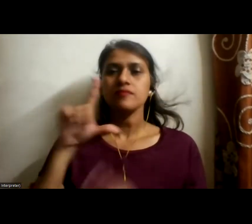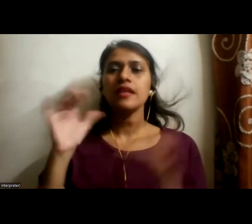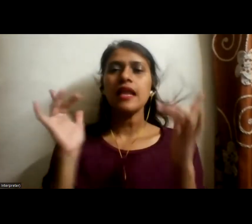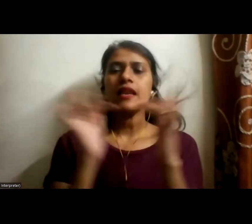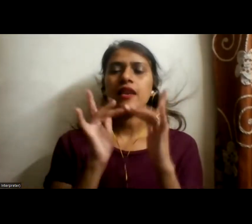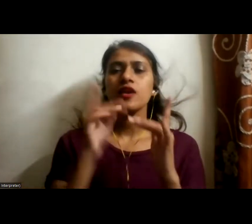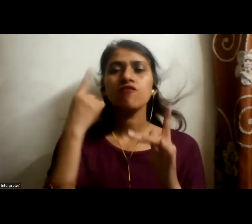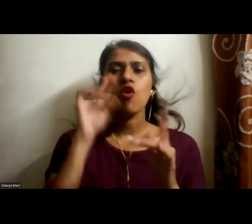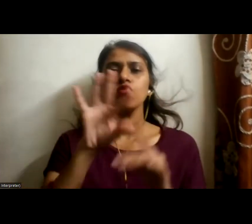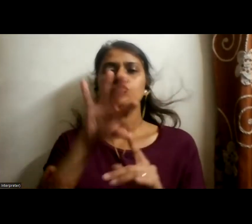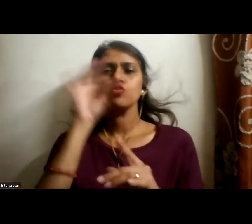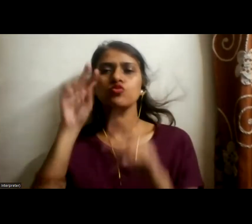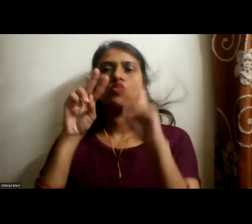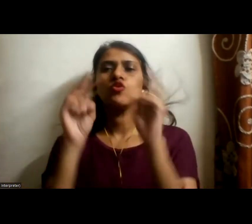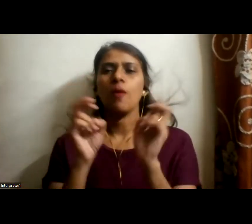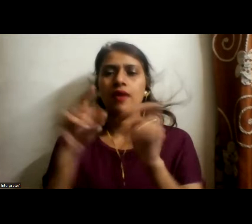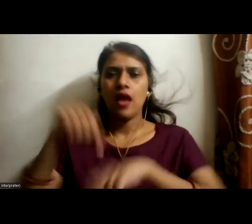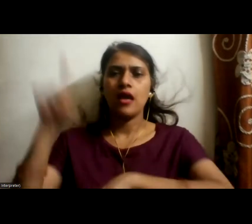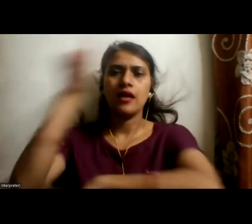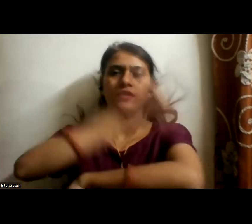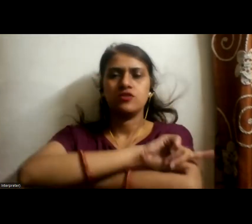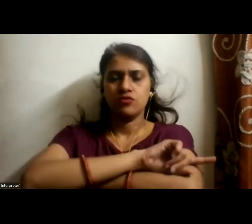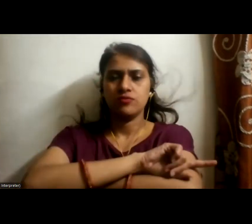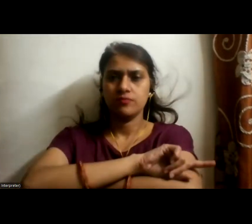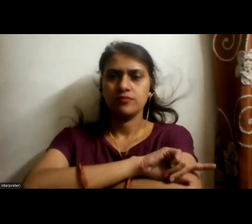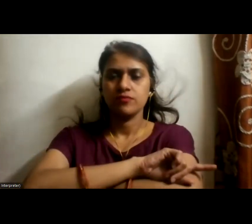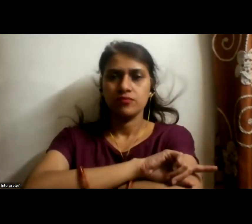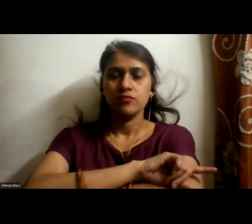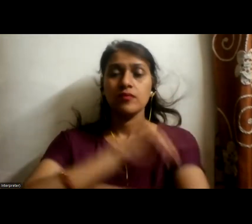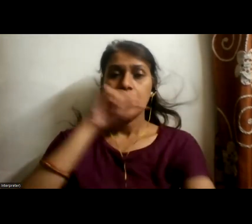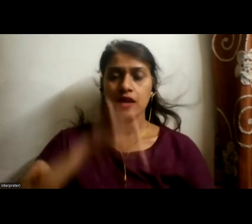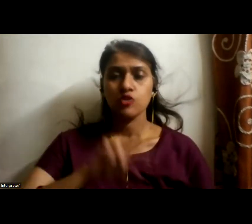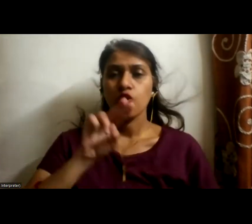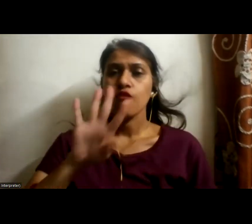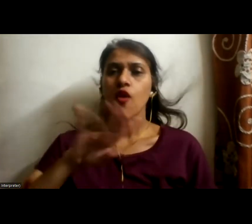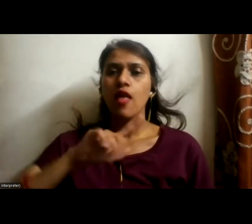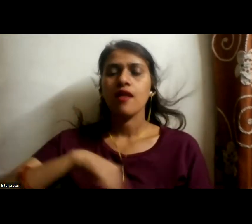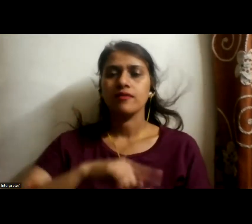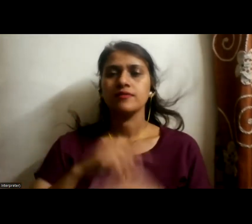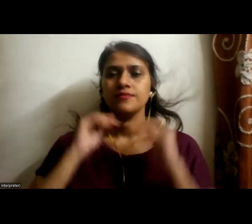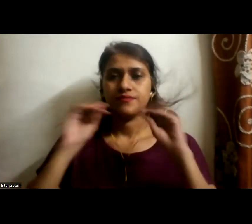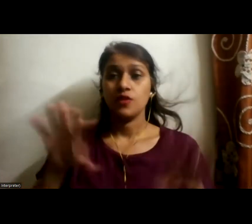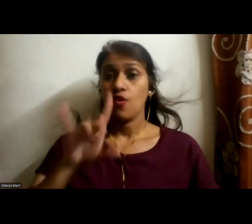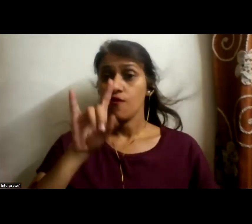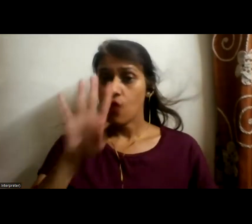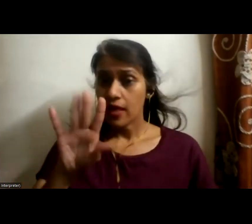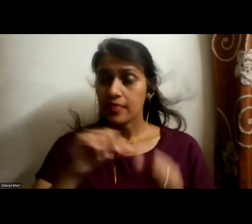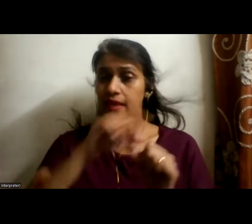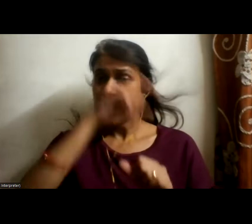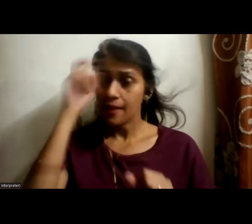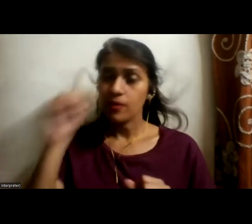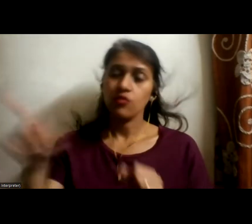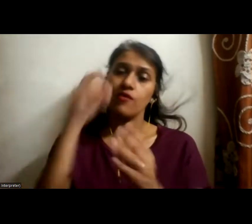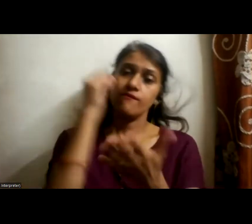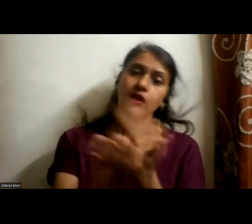next 24 hours. So by tomorrow is 14th April. So 14th April, you have